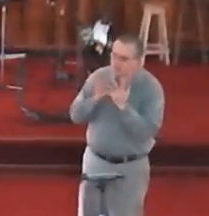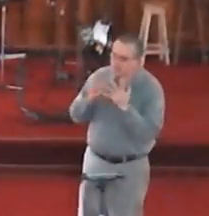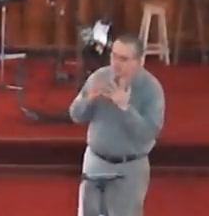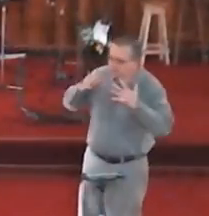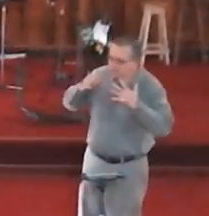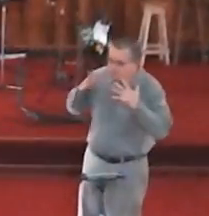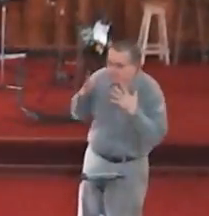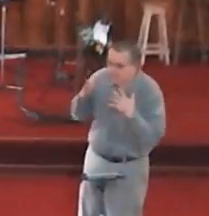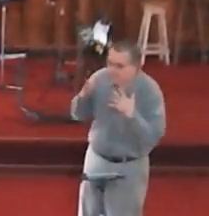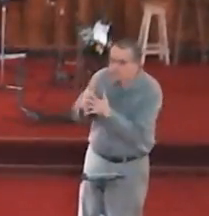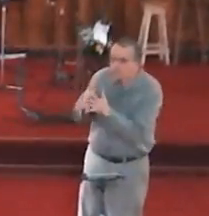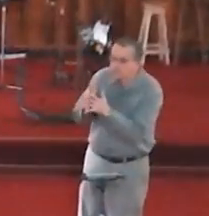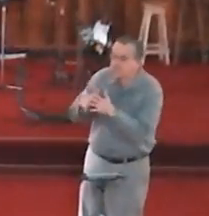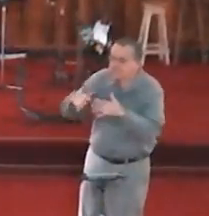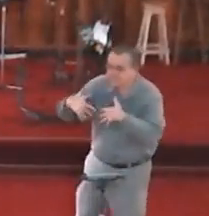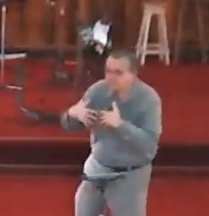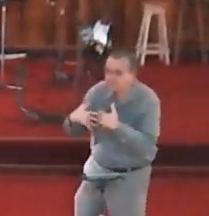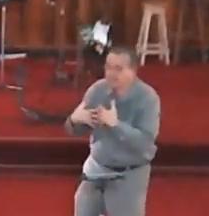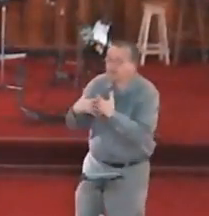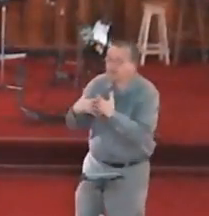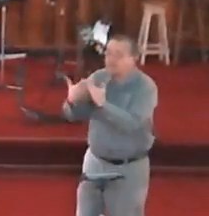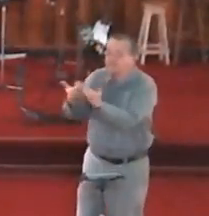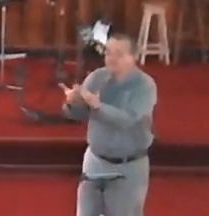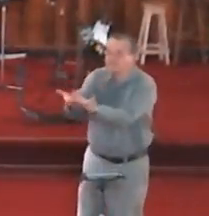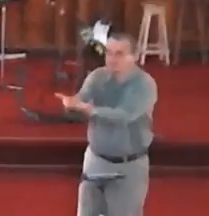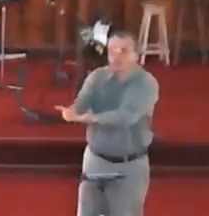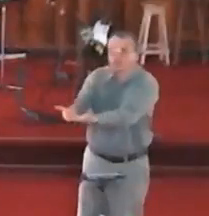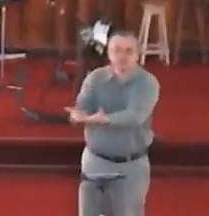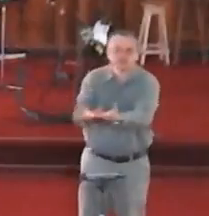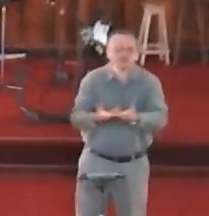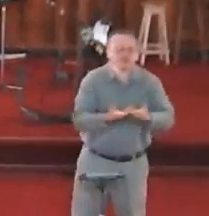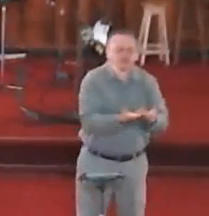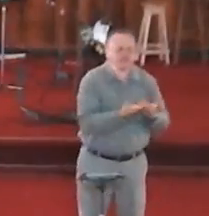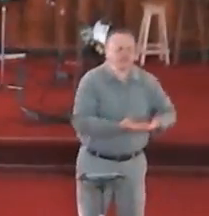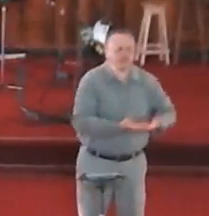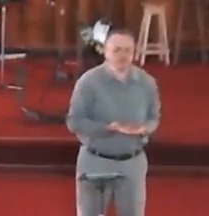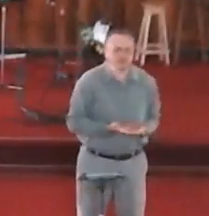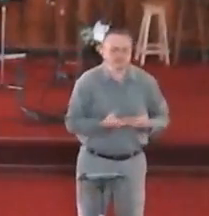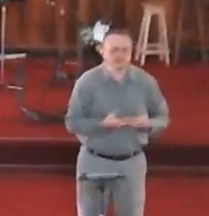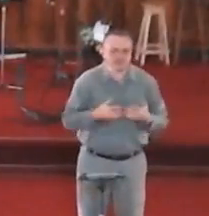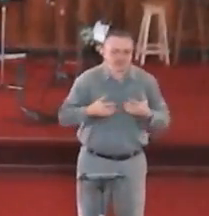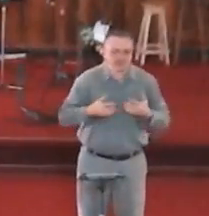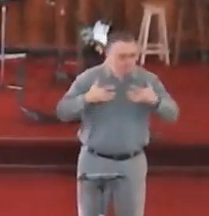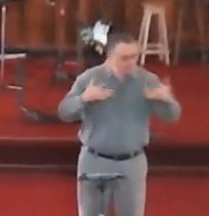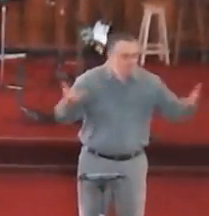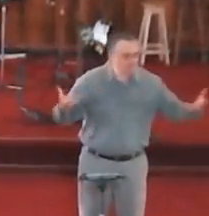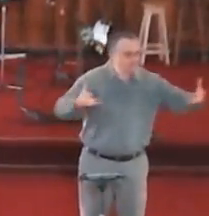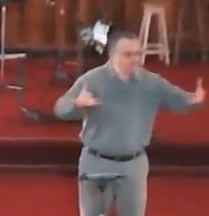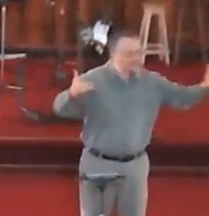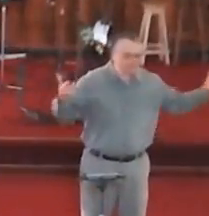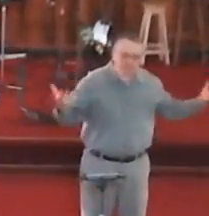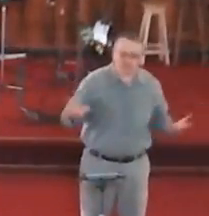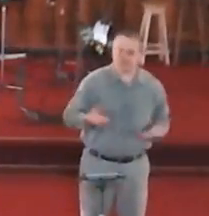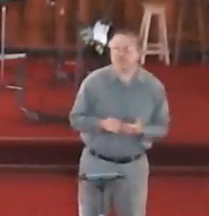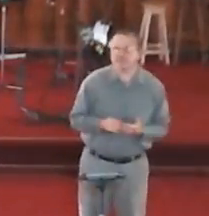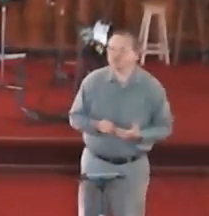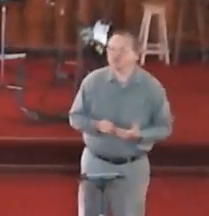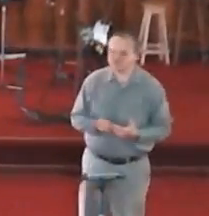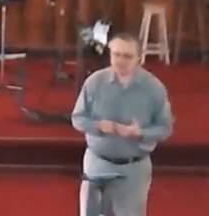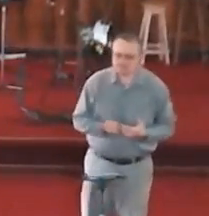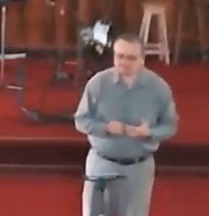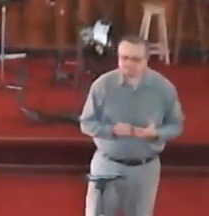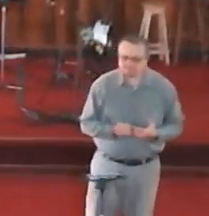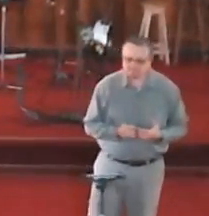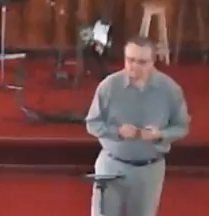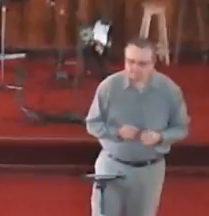tener cuidado y buscar oportunidades de hablar palabras de motivación y de ánimo hacia nuestras familias en